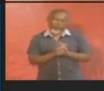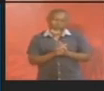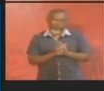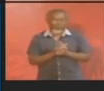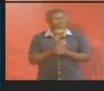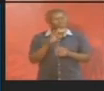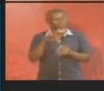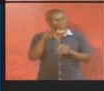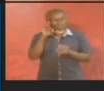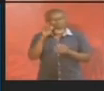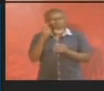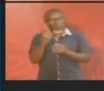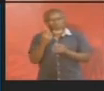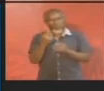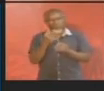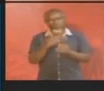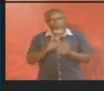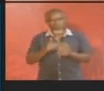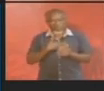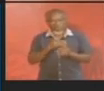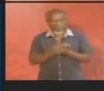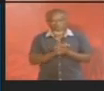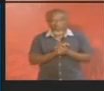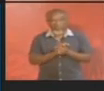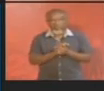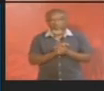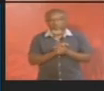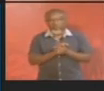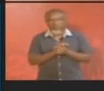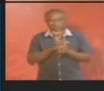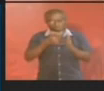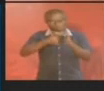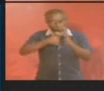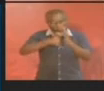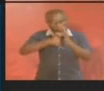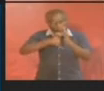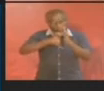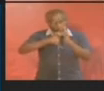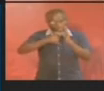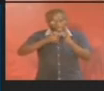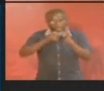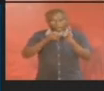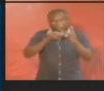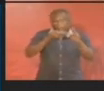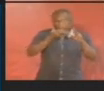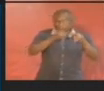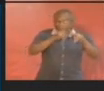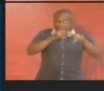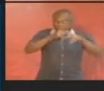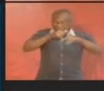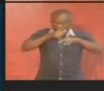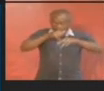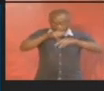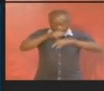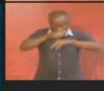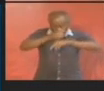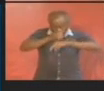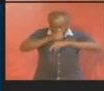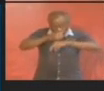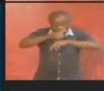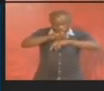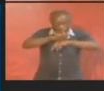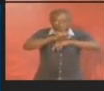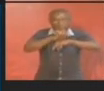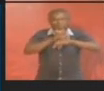those 3 phones, and just one of the WhatsApp numbers is required to send a message, and we do reply, and we do also set appointments. The